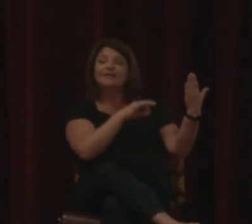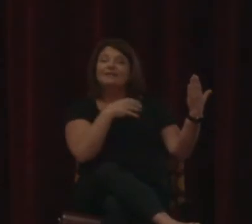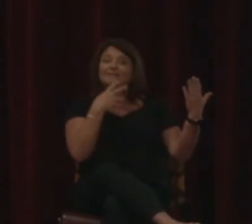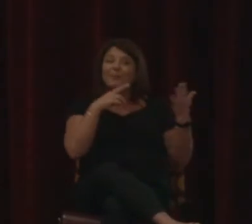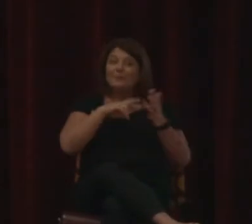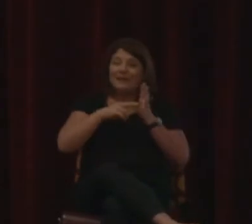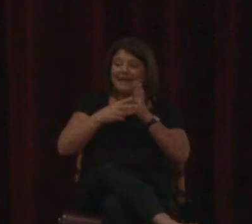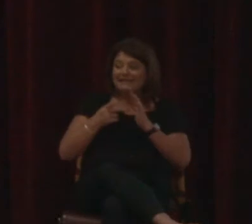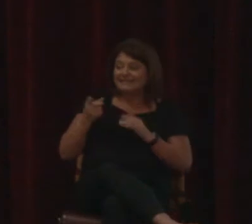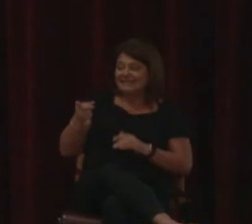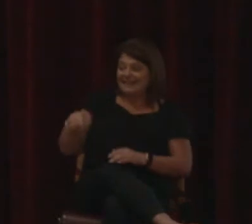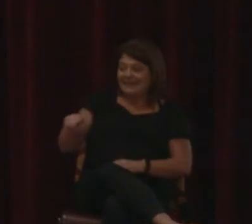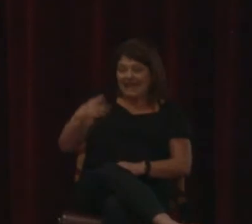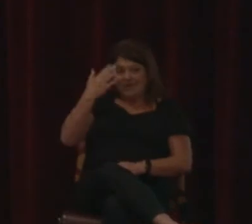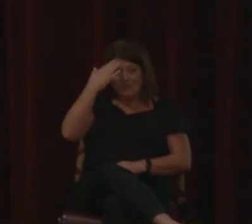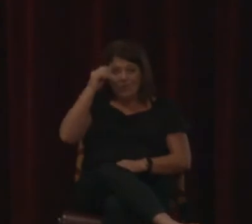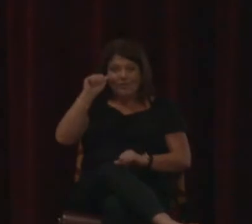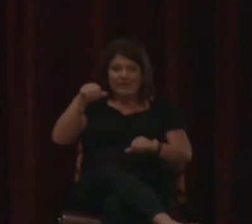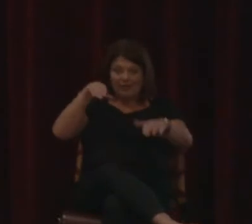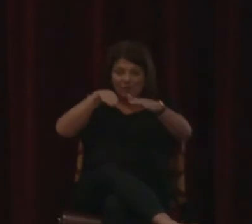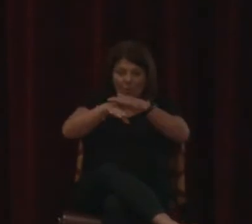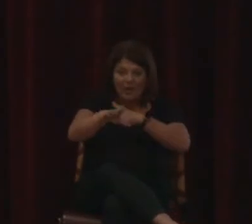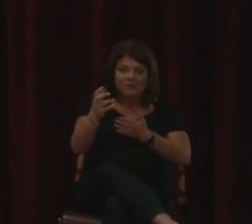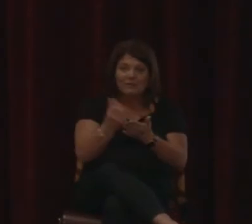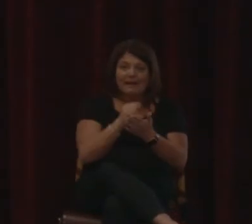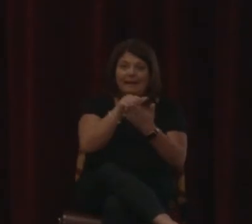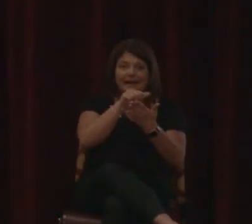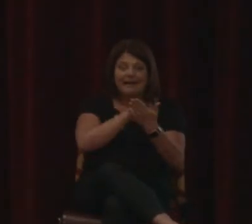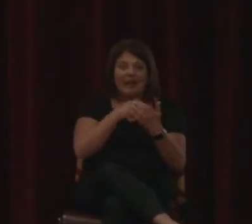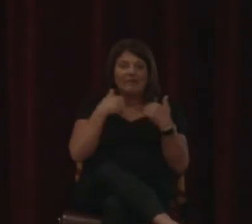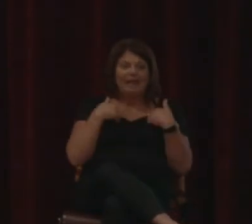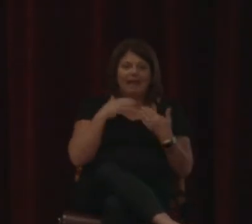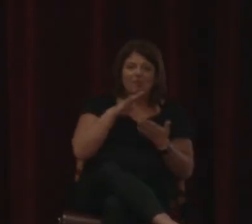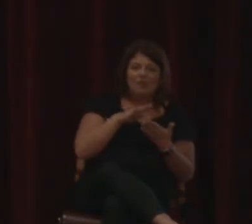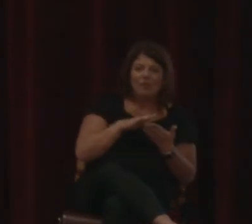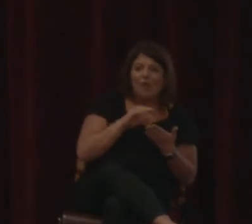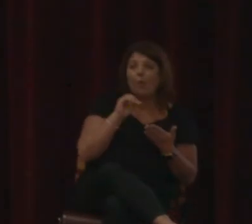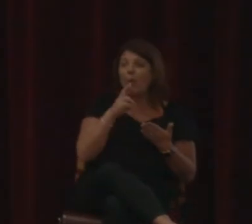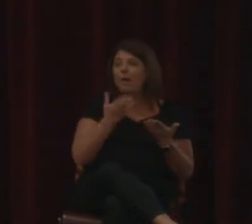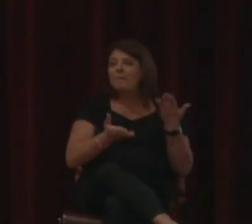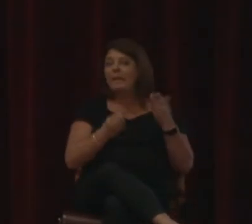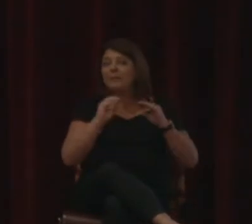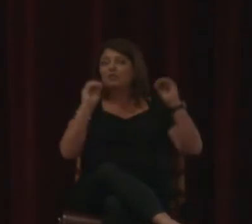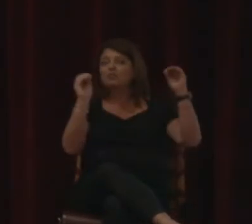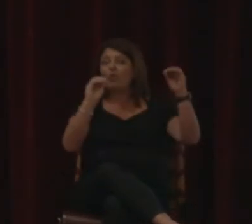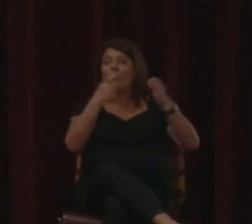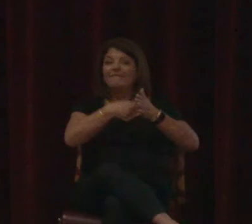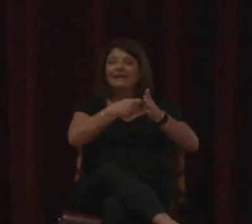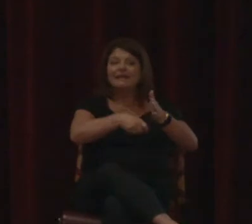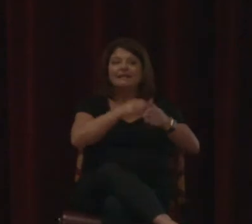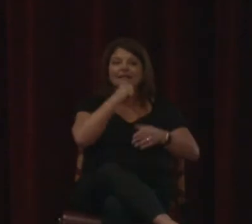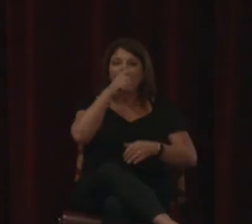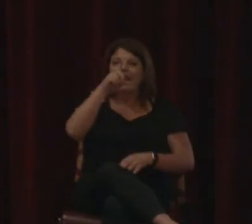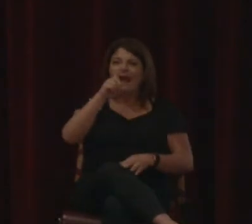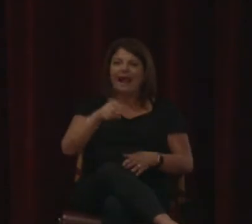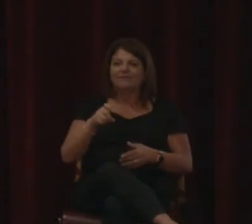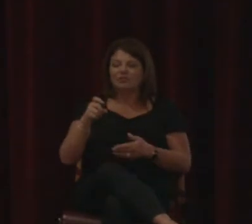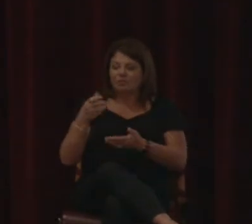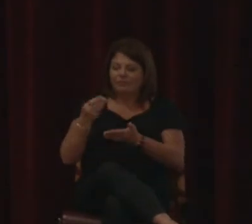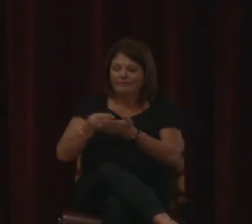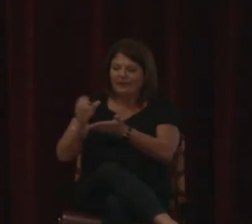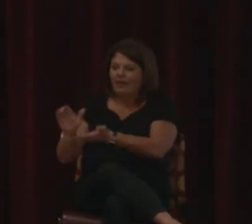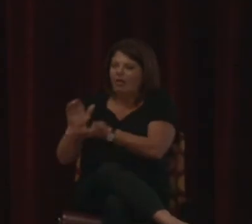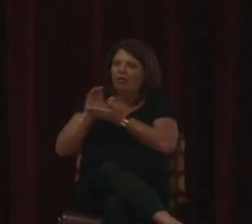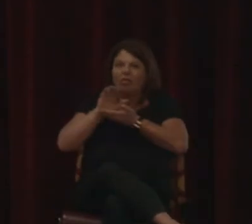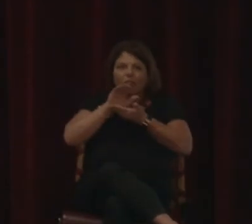account that has very low or no fees, and that they won't have to come up with a ton of money just to open the account.